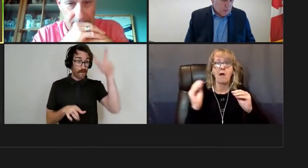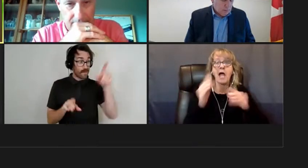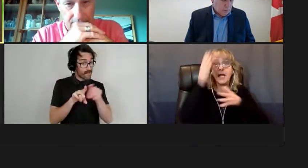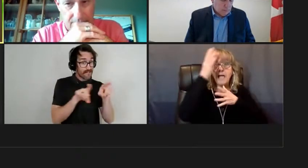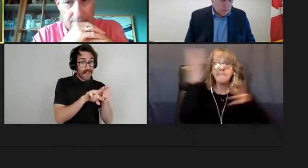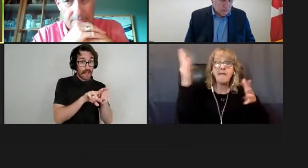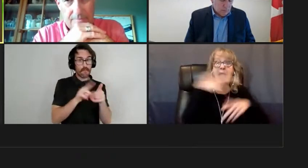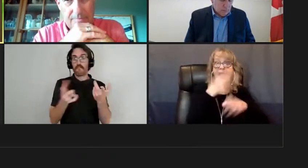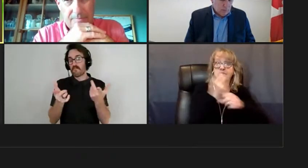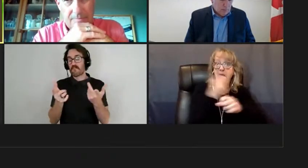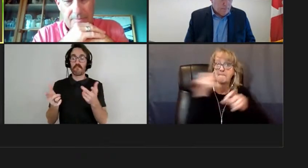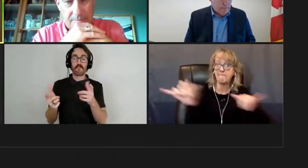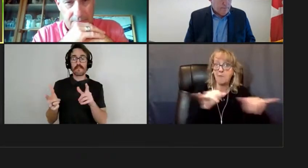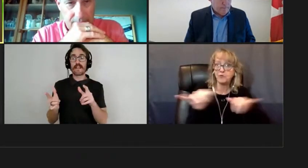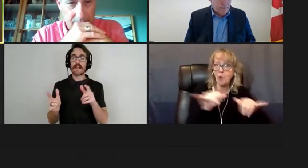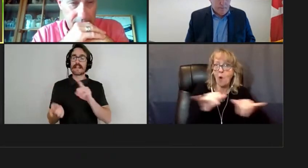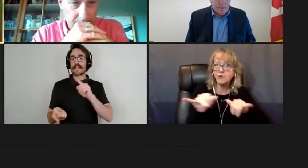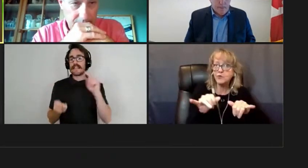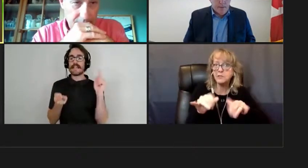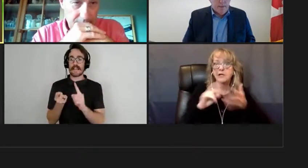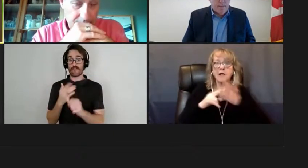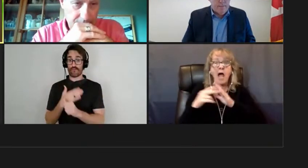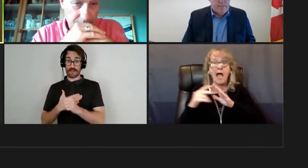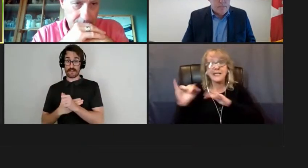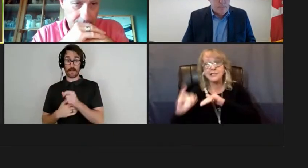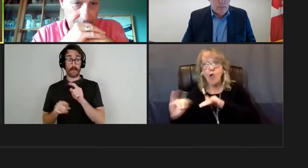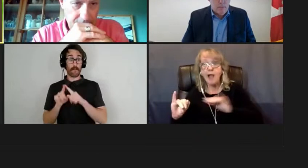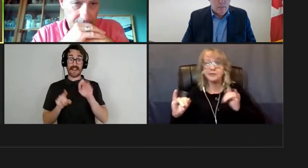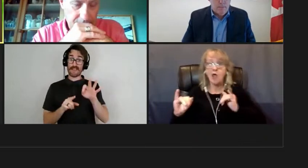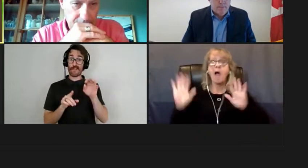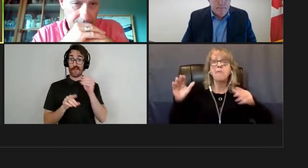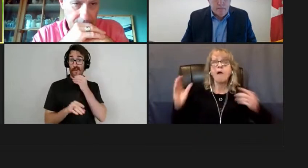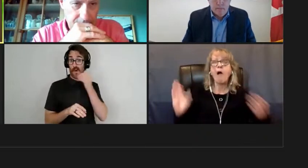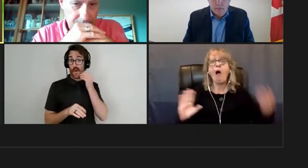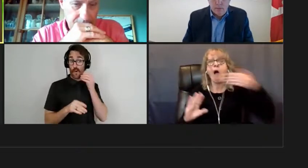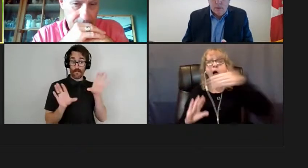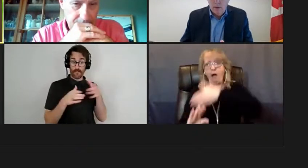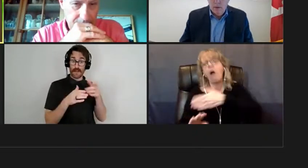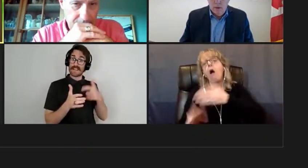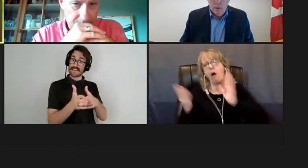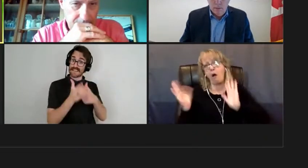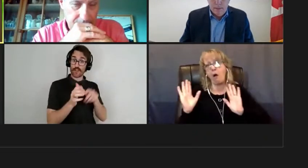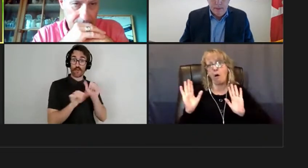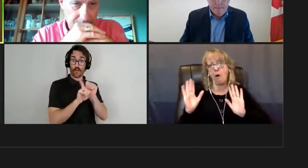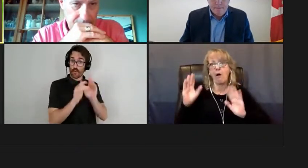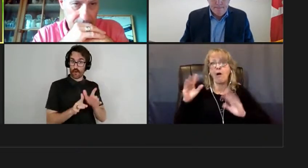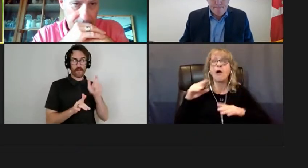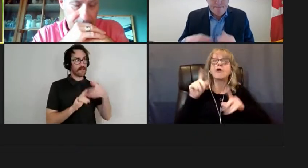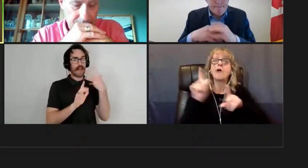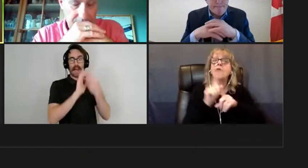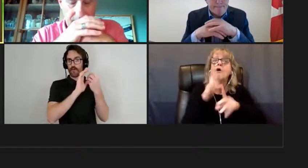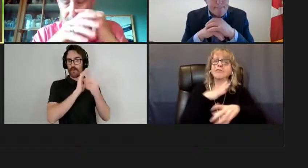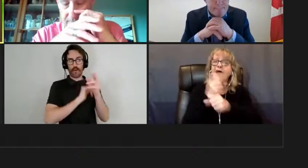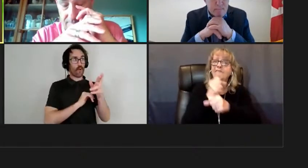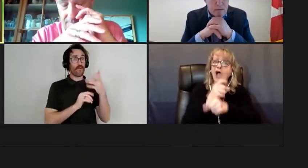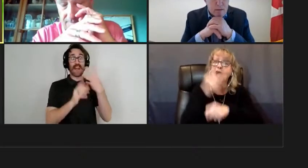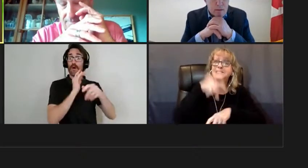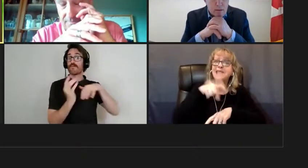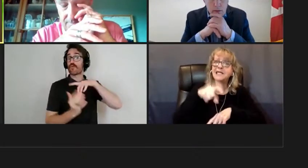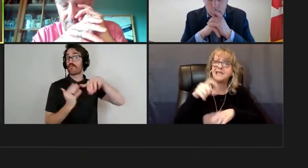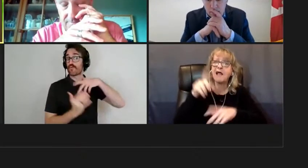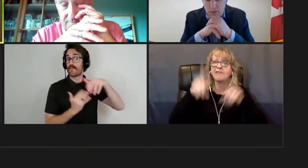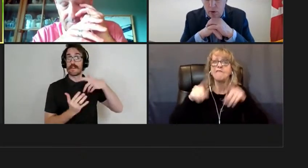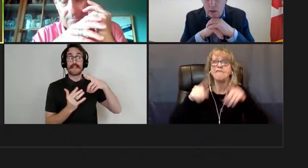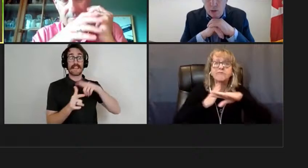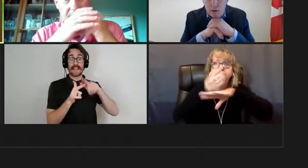if you have maybe a number of essential workers in the home that are going out and about or socializing, etc. So I